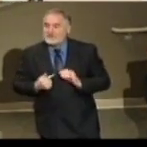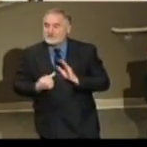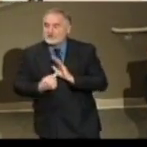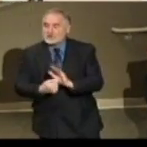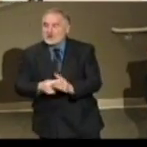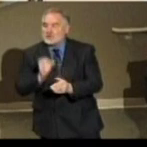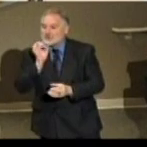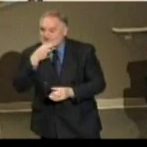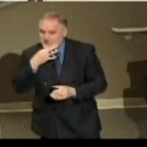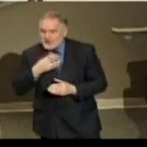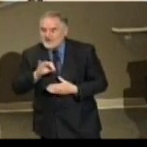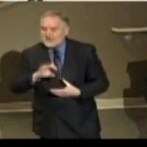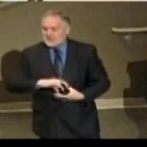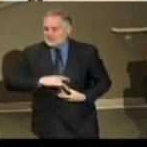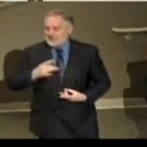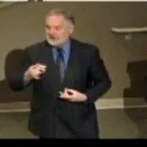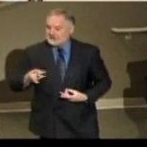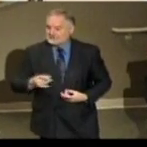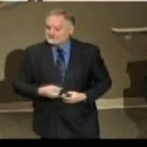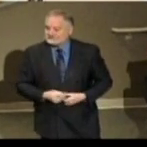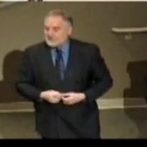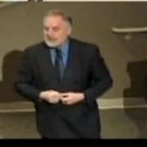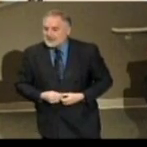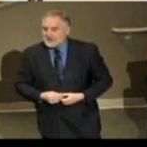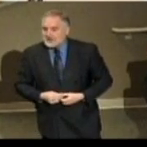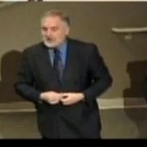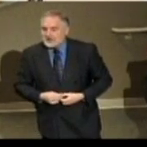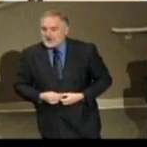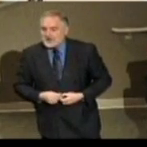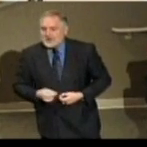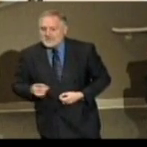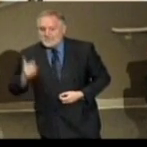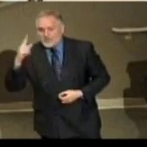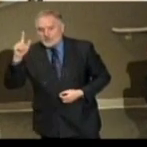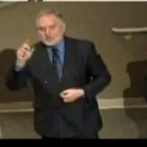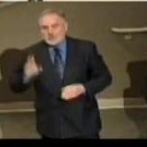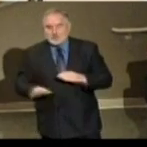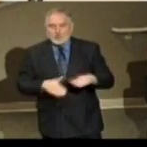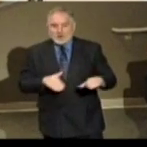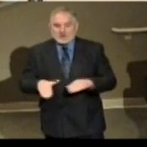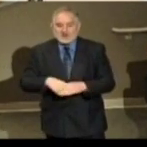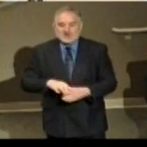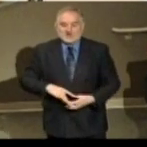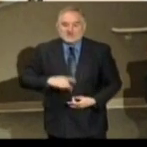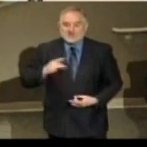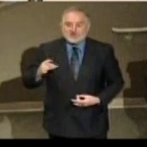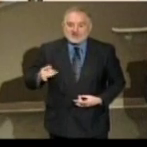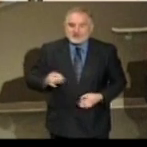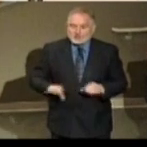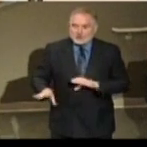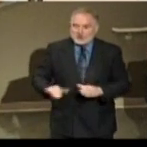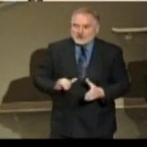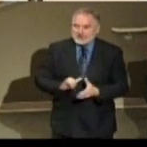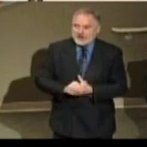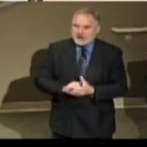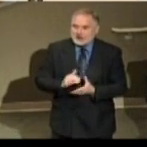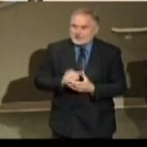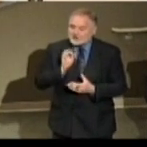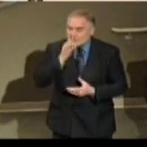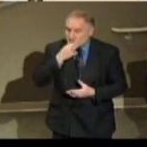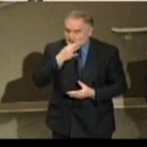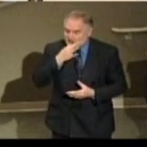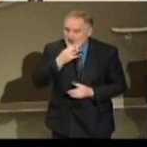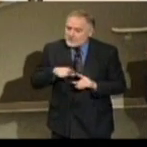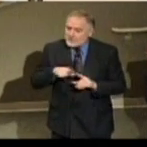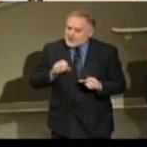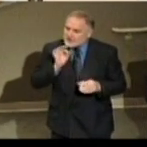of the Spirit. Drop down to verse 22. We're to walk in the Spirit, and he said, if you're doing that, here's the fruit.